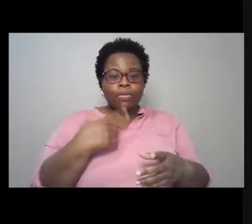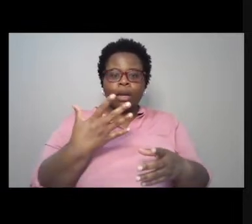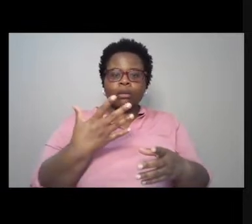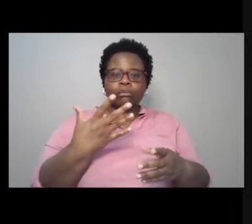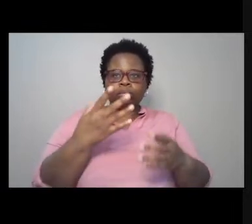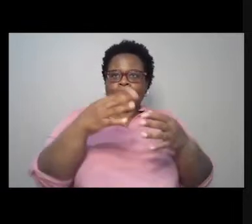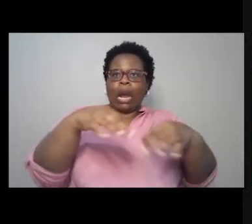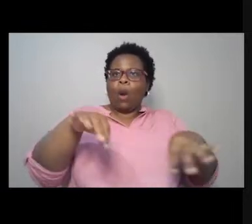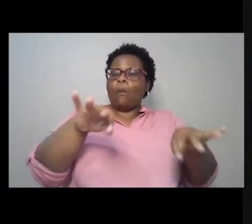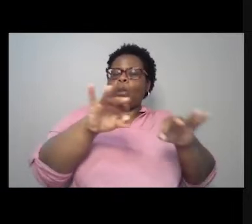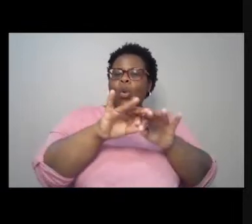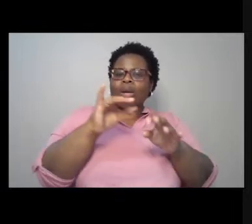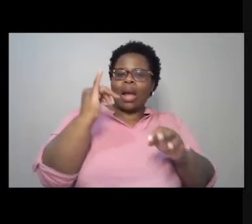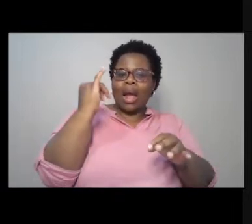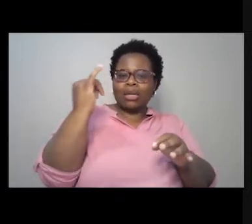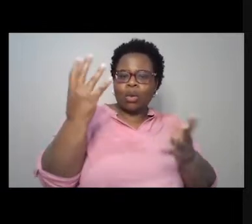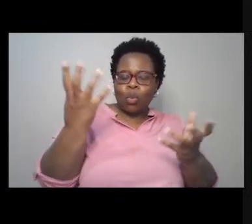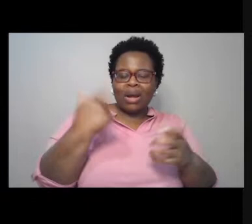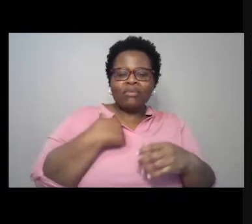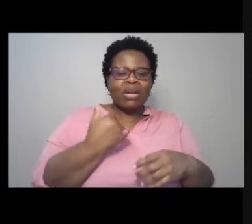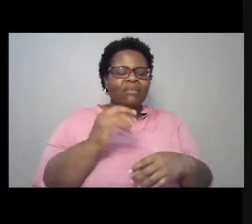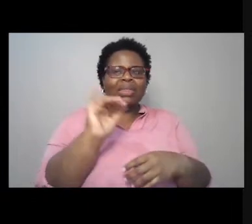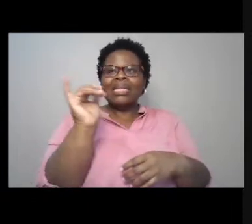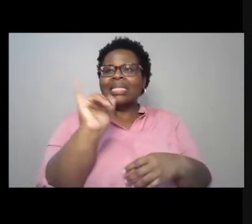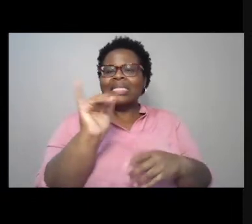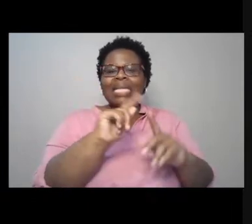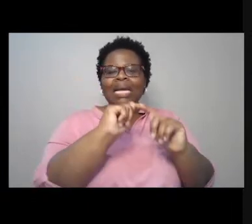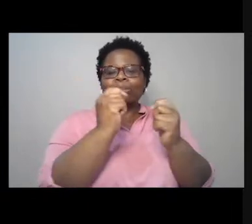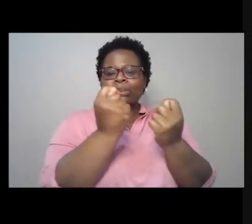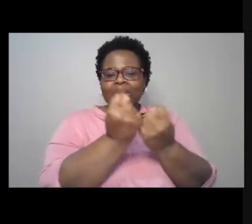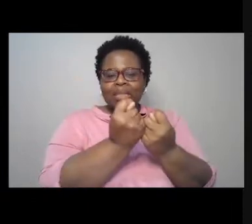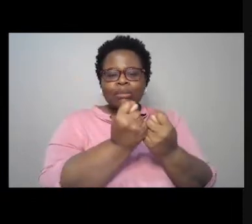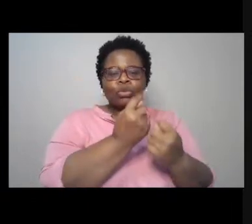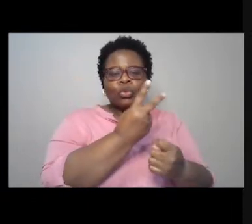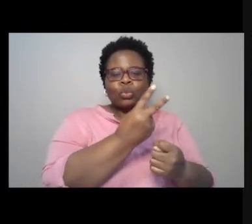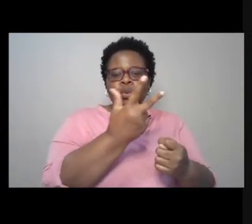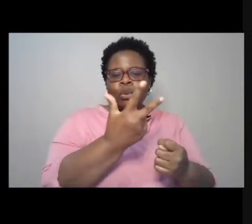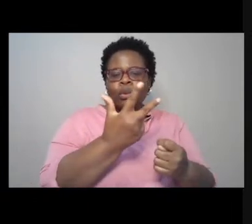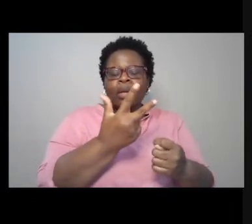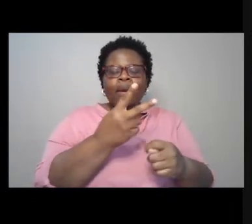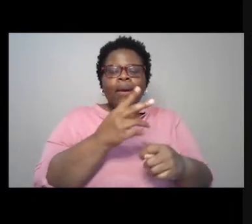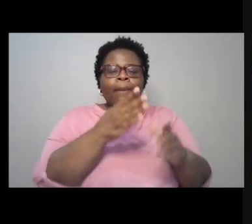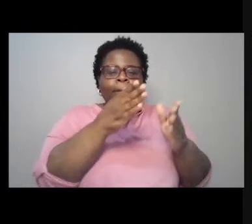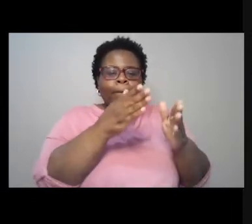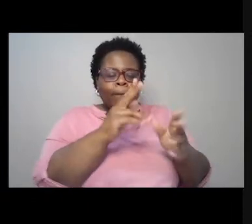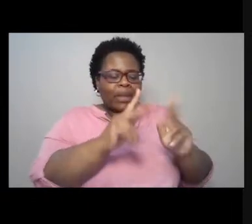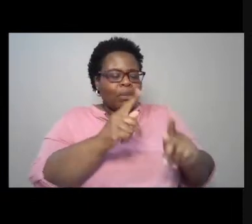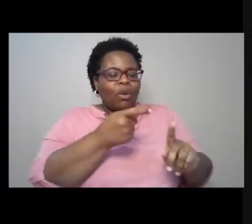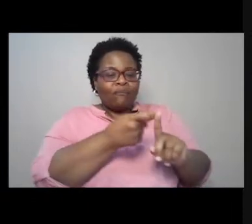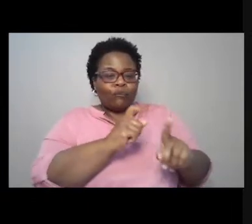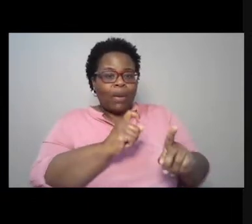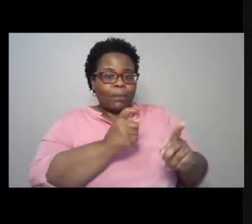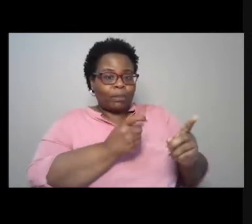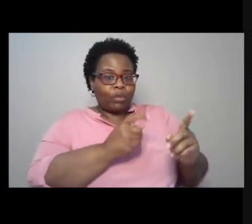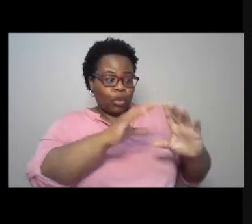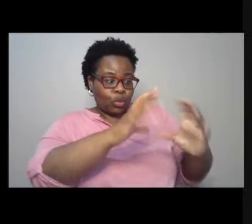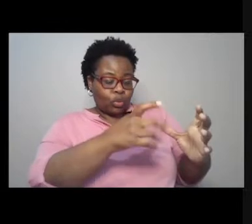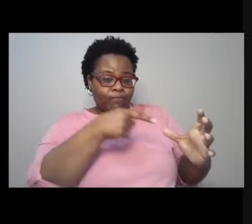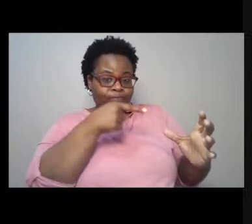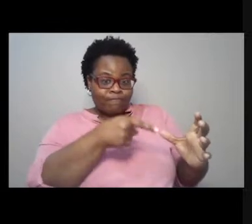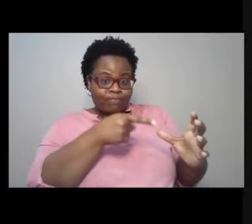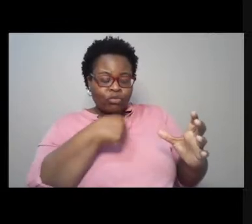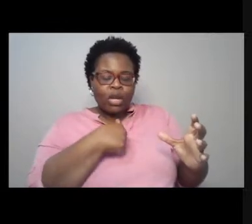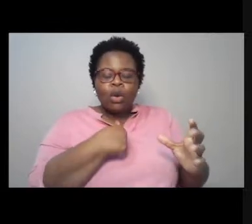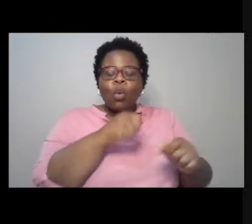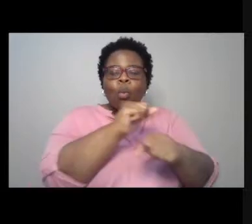very main idea and the element is also that there is a same team, 2 or 3 persons from the services